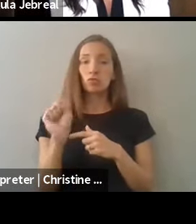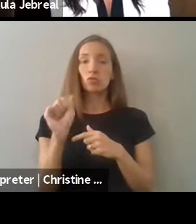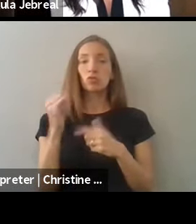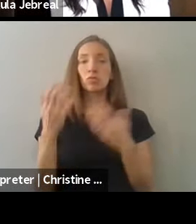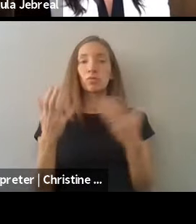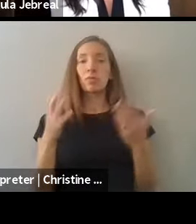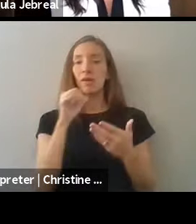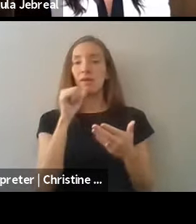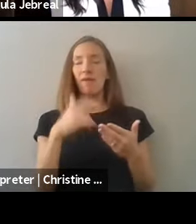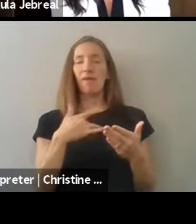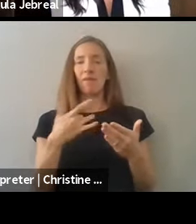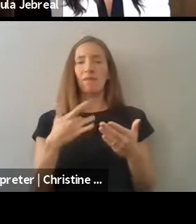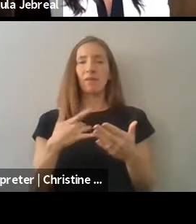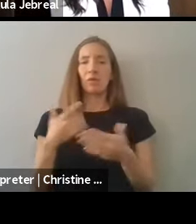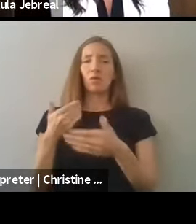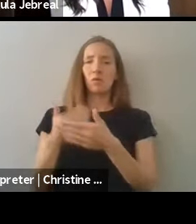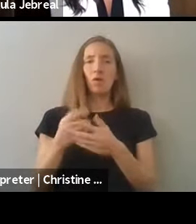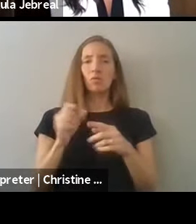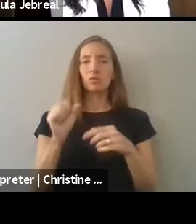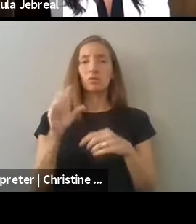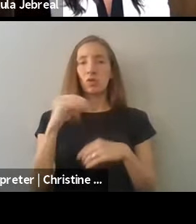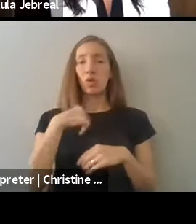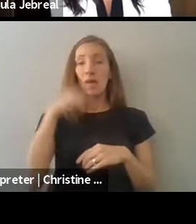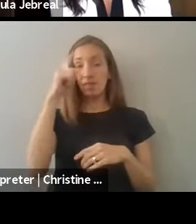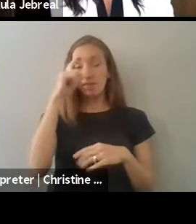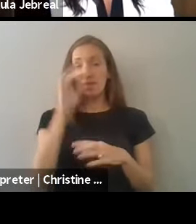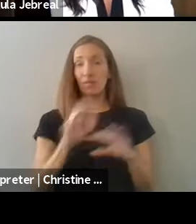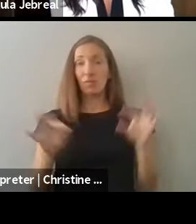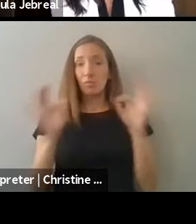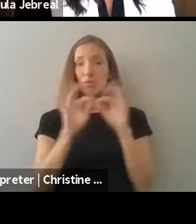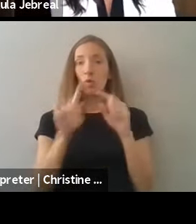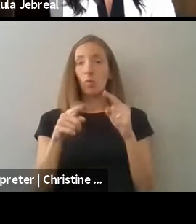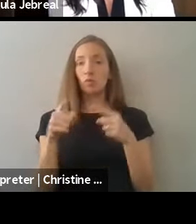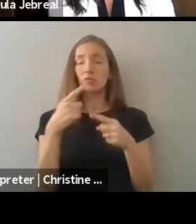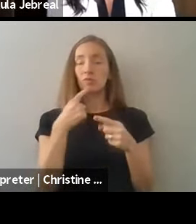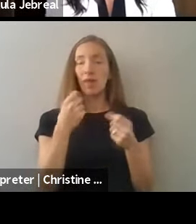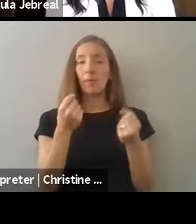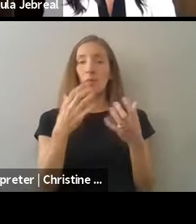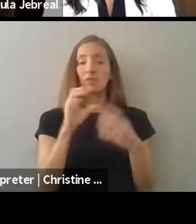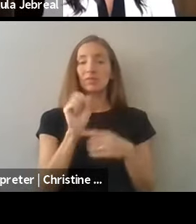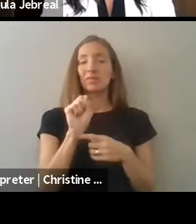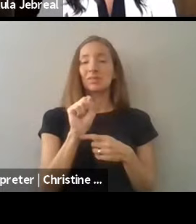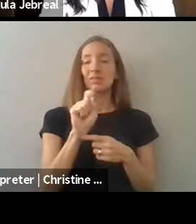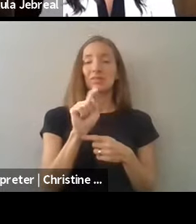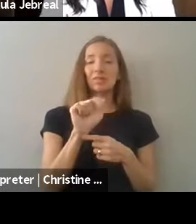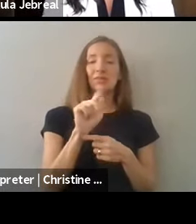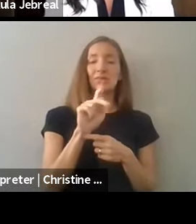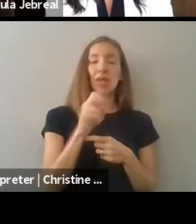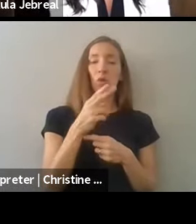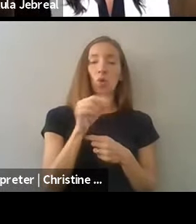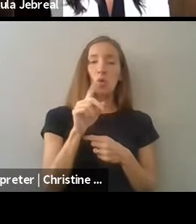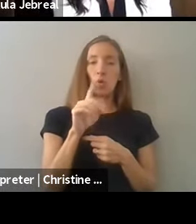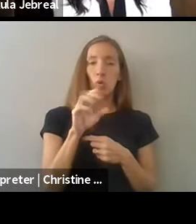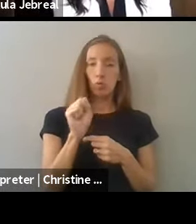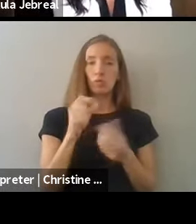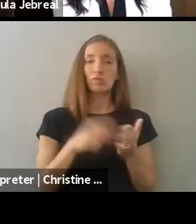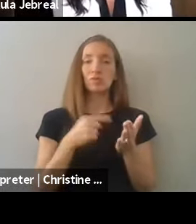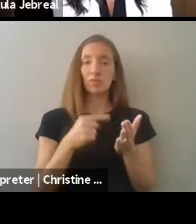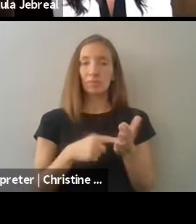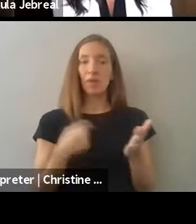close to. So I think it's an important thing when we think of these multi-stakeholders that sometimes we do have to include in